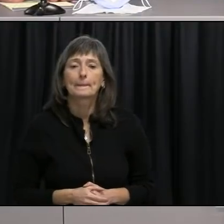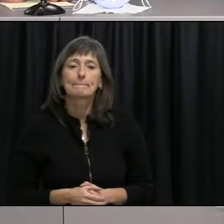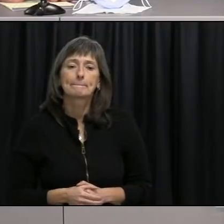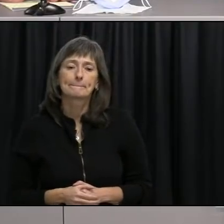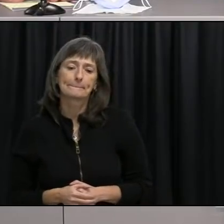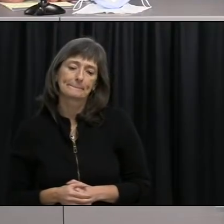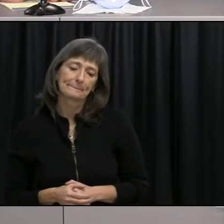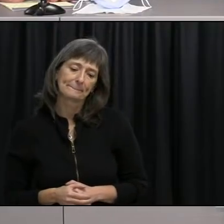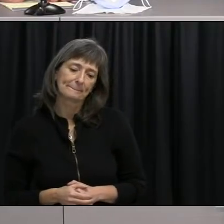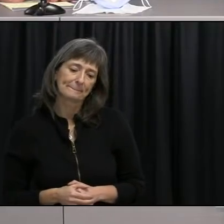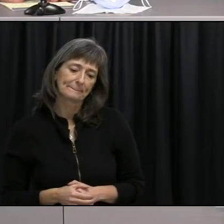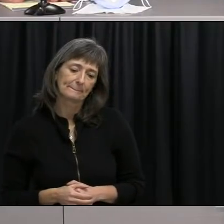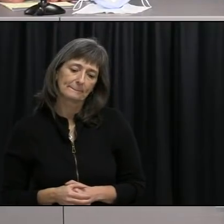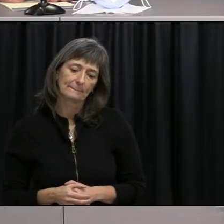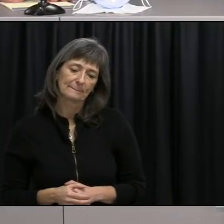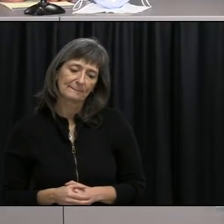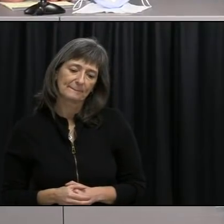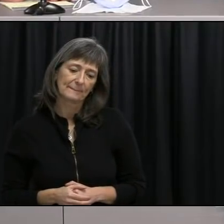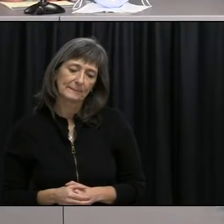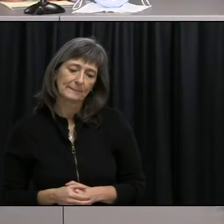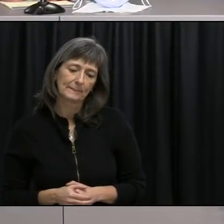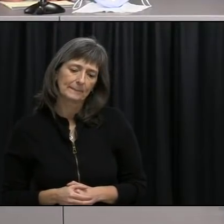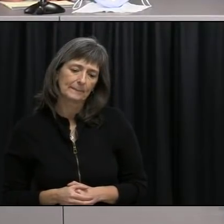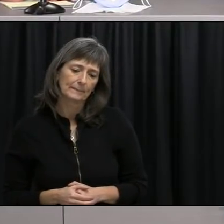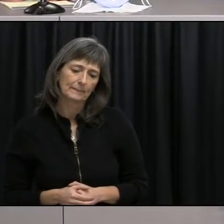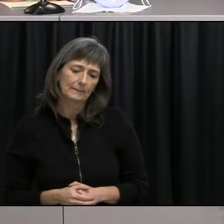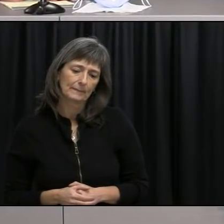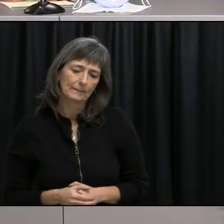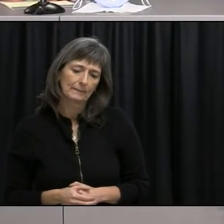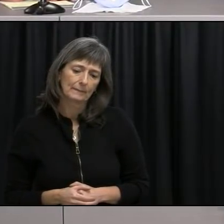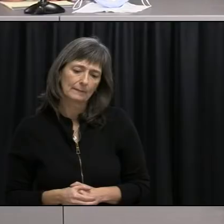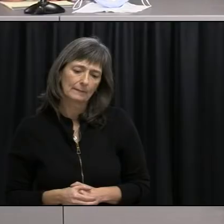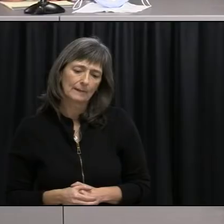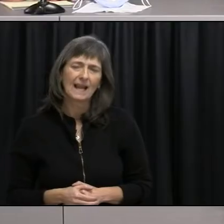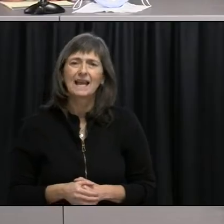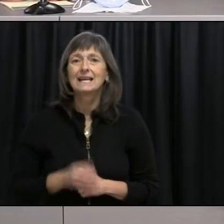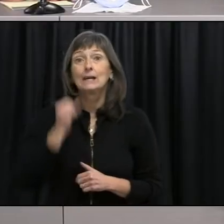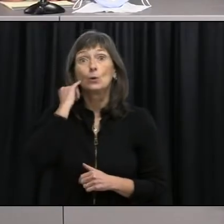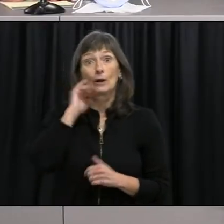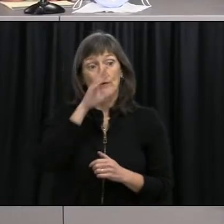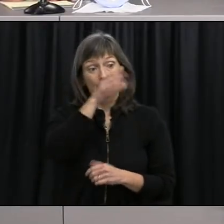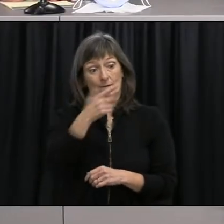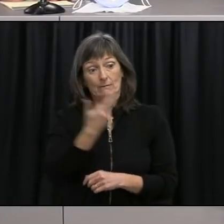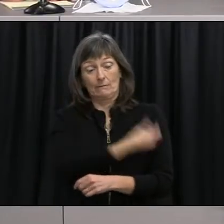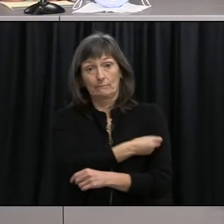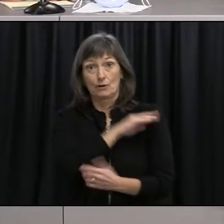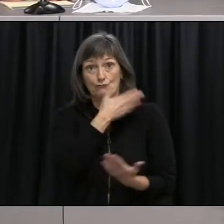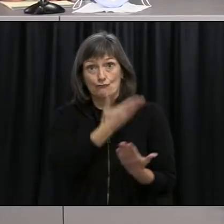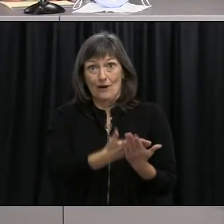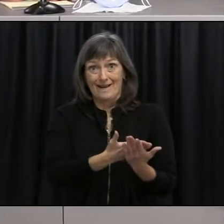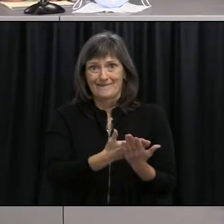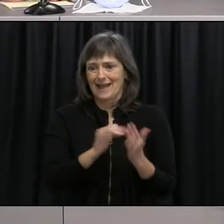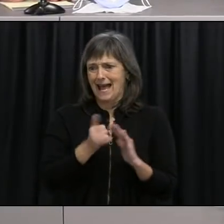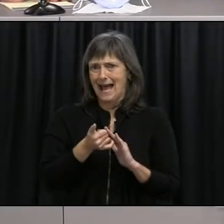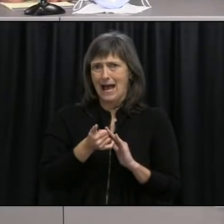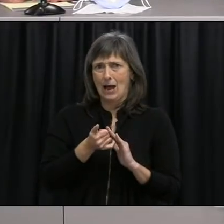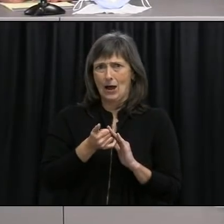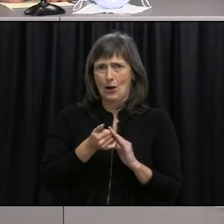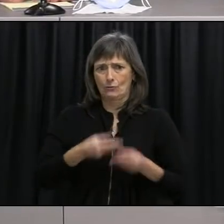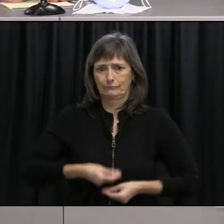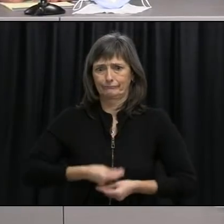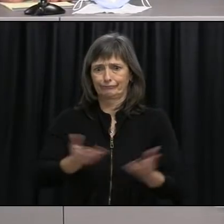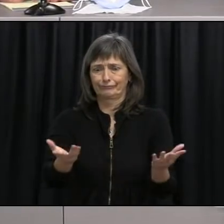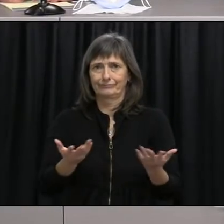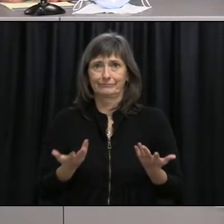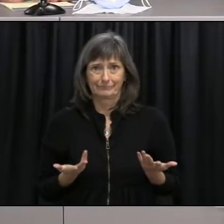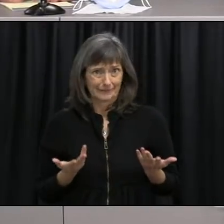bit about how distribution is going to work, how you're envisioning this? Because in terms of, have you begun planning for who would get